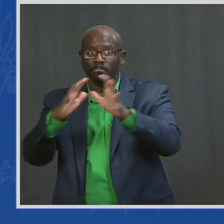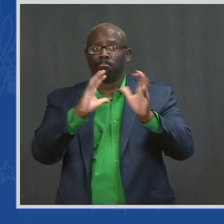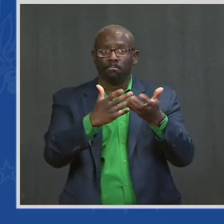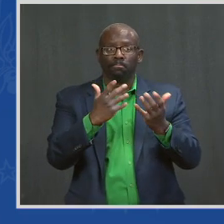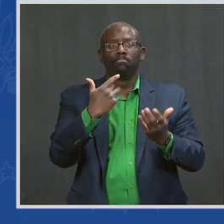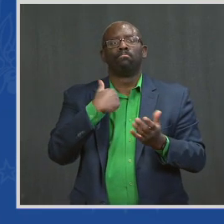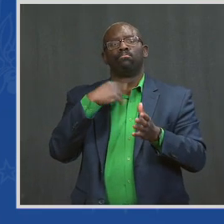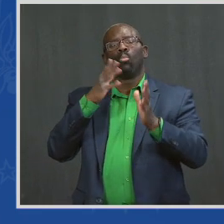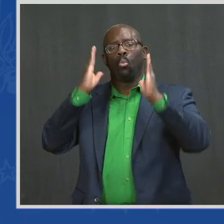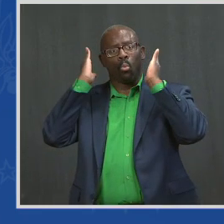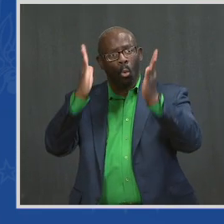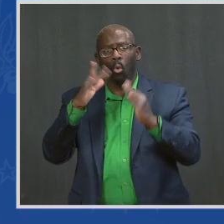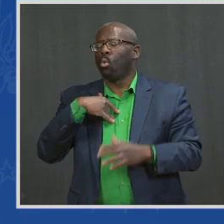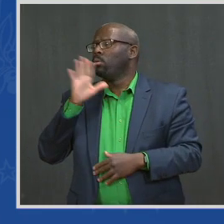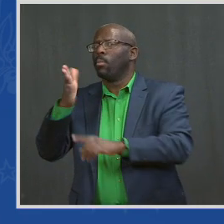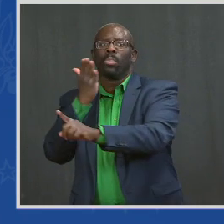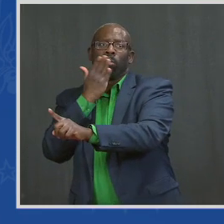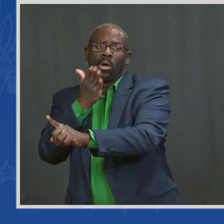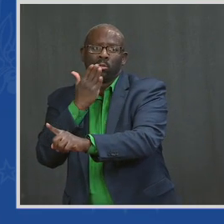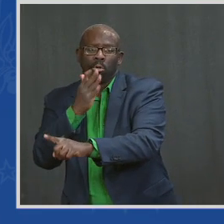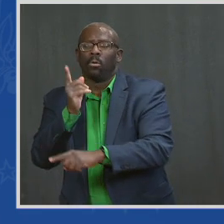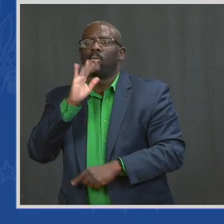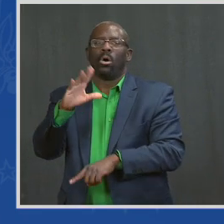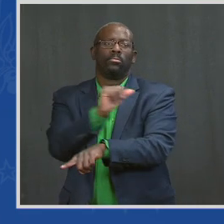staffs, because I know who does the hard work.